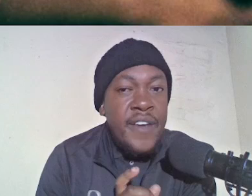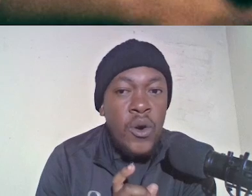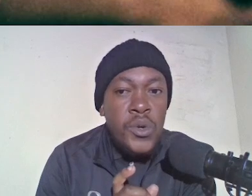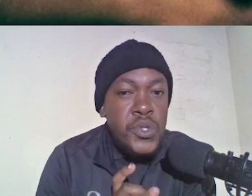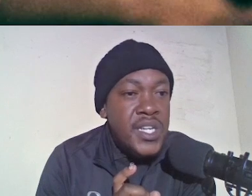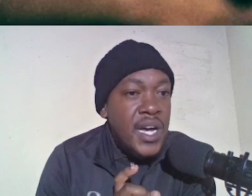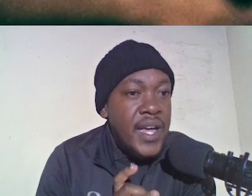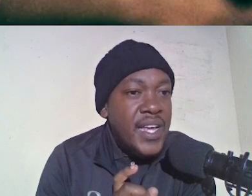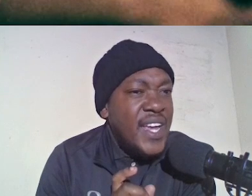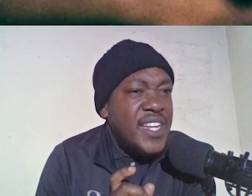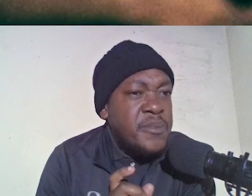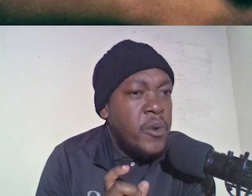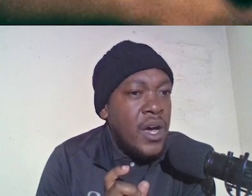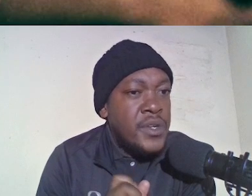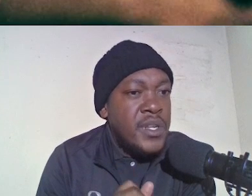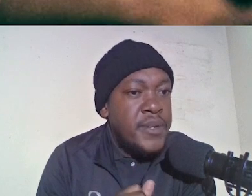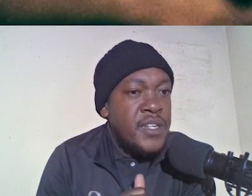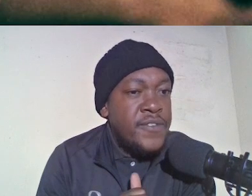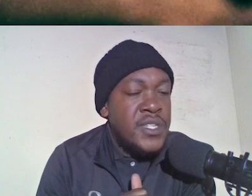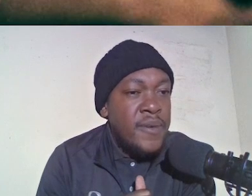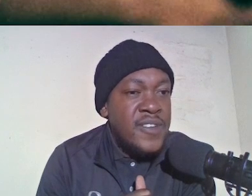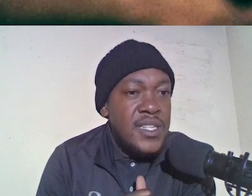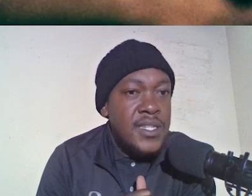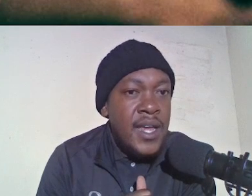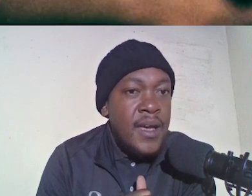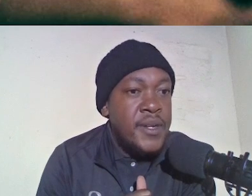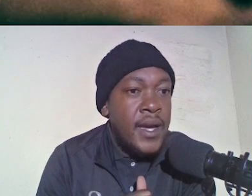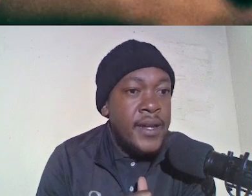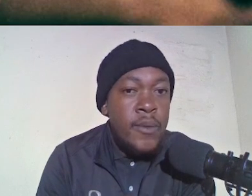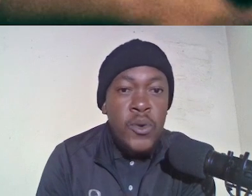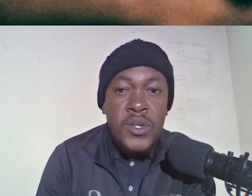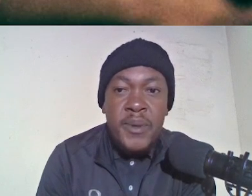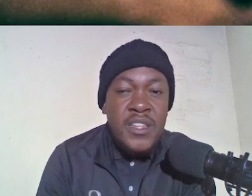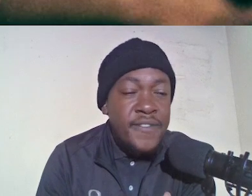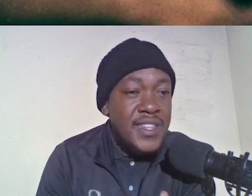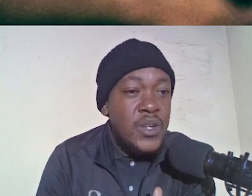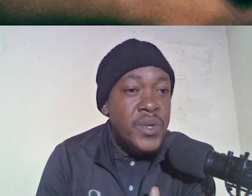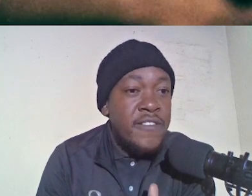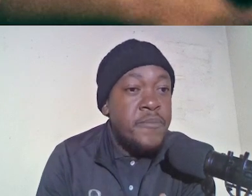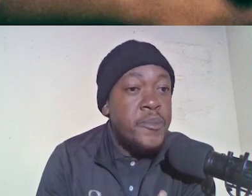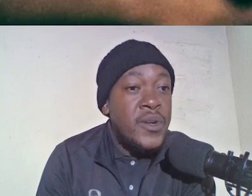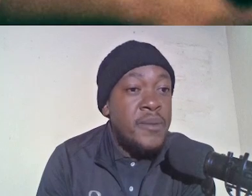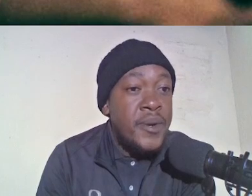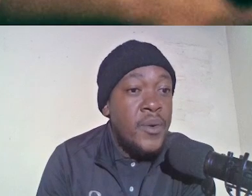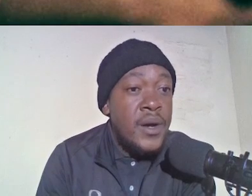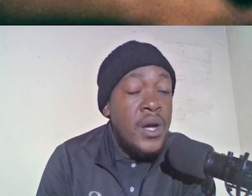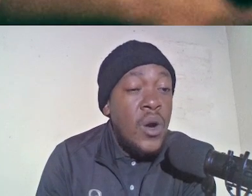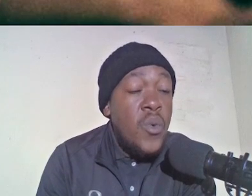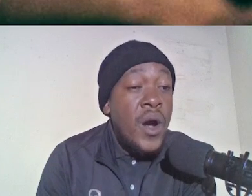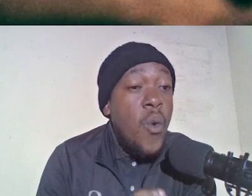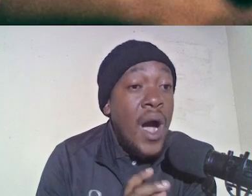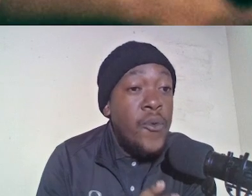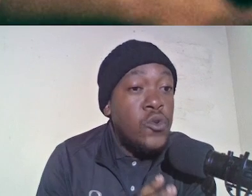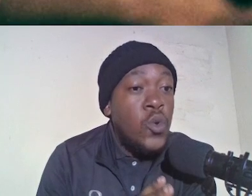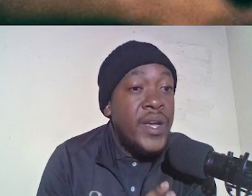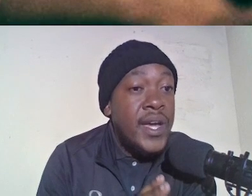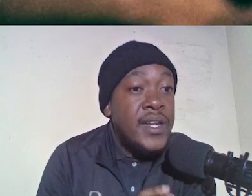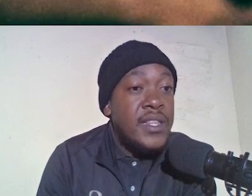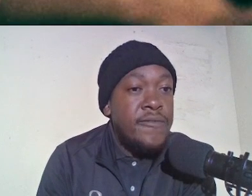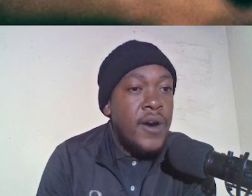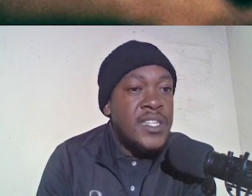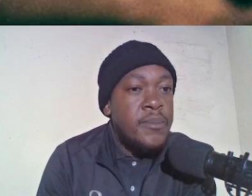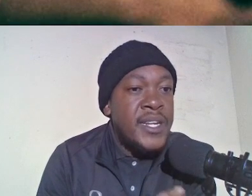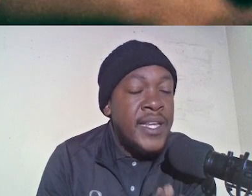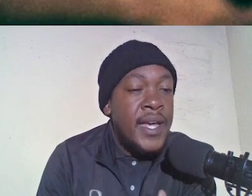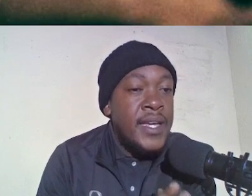Are we ever going to take any small accountability for some of the things that are happening right now? Because by the fact that we have people in power who are not doing